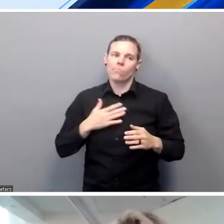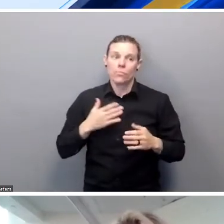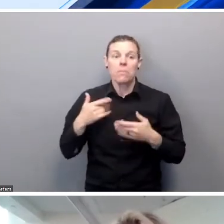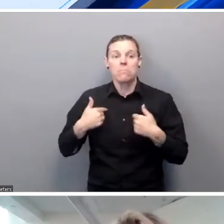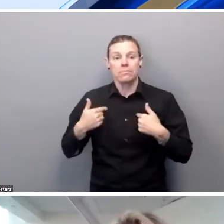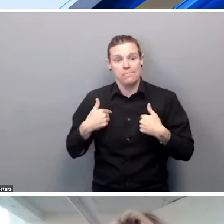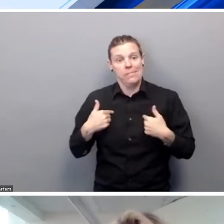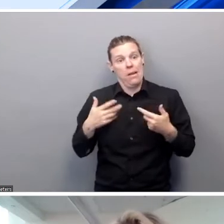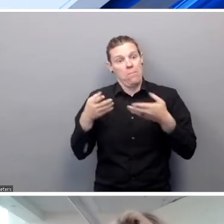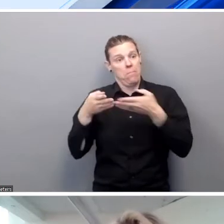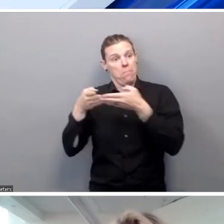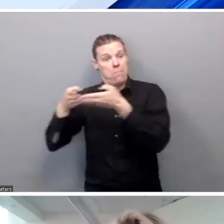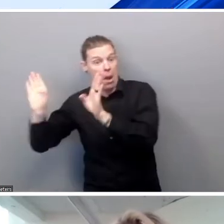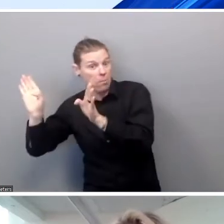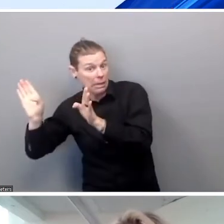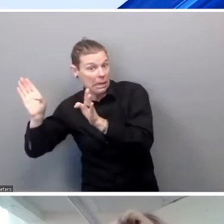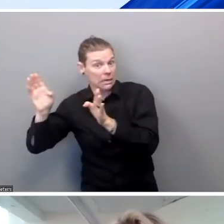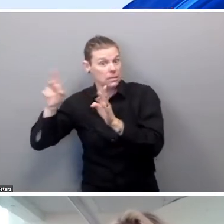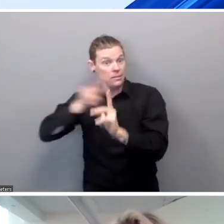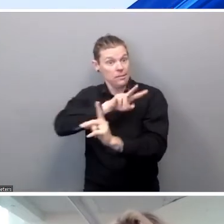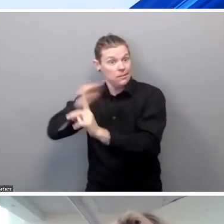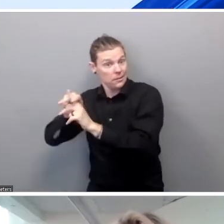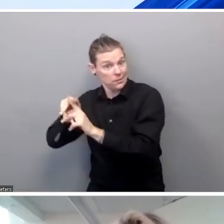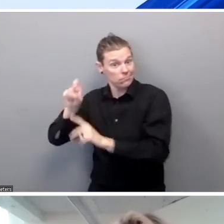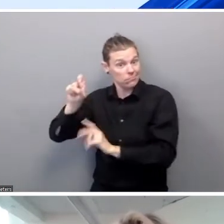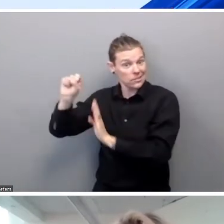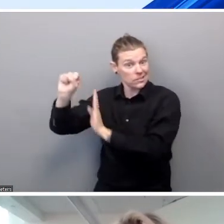state mandate that folks,